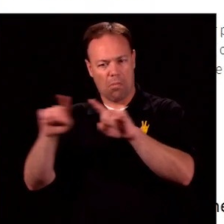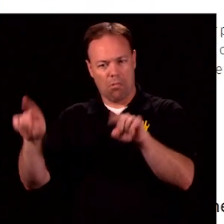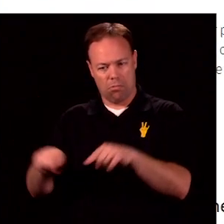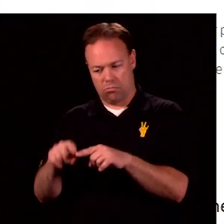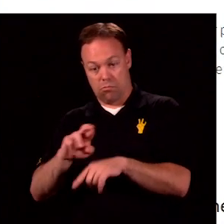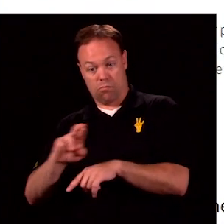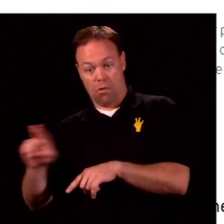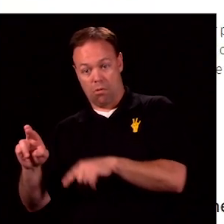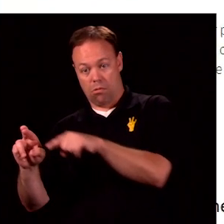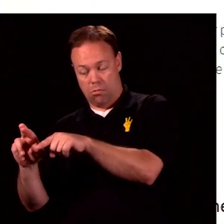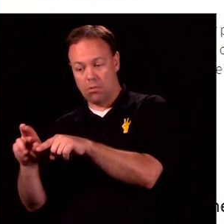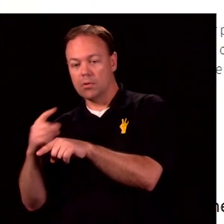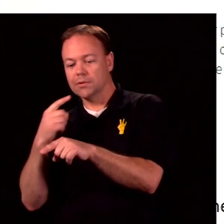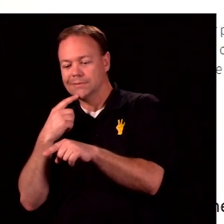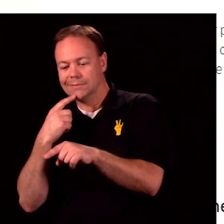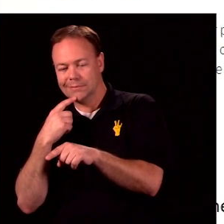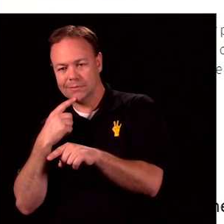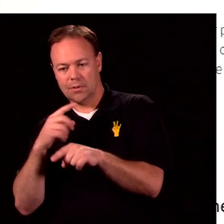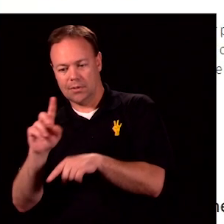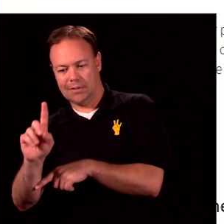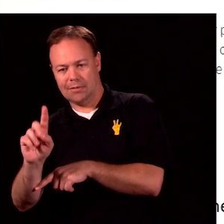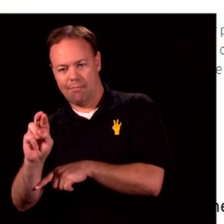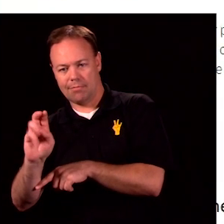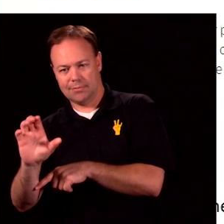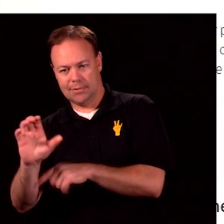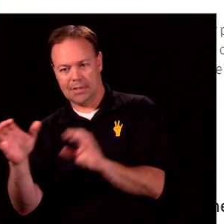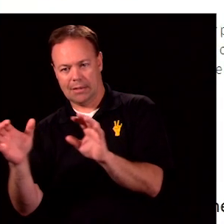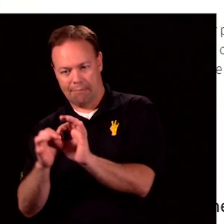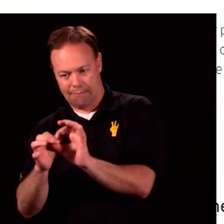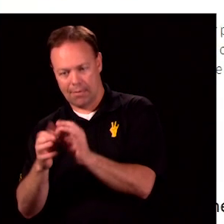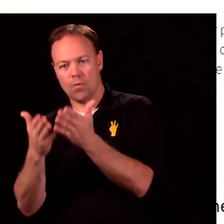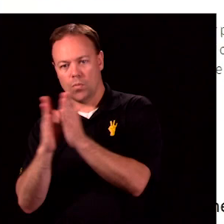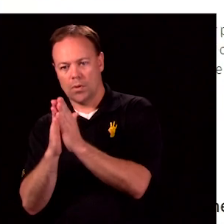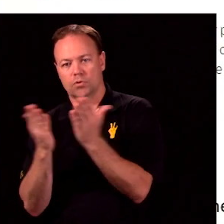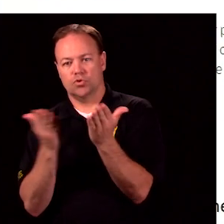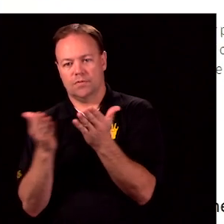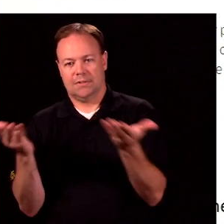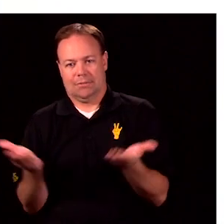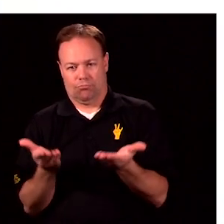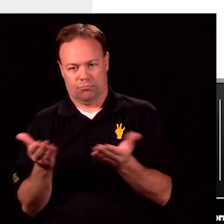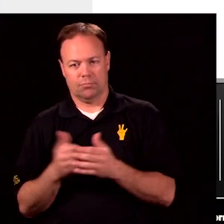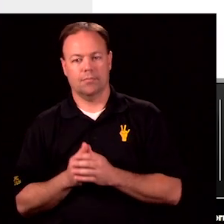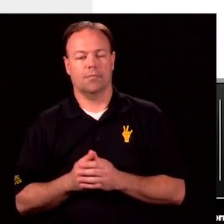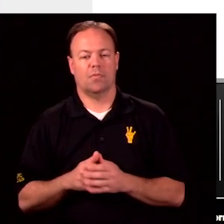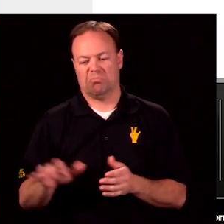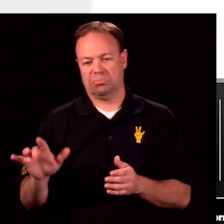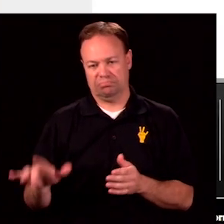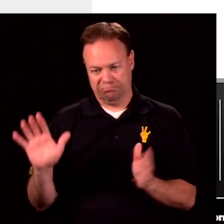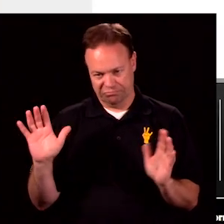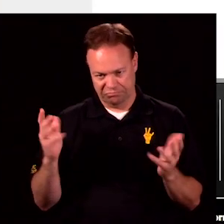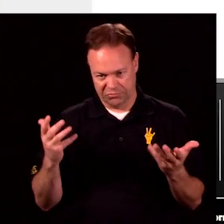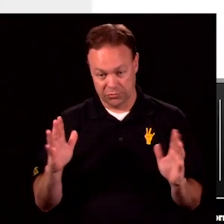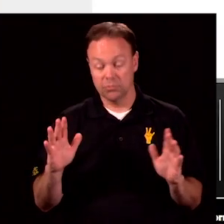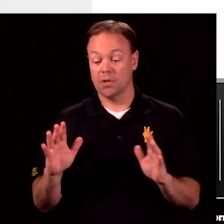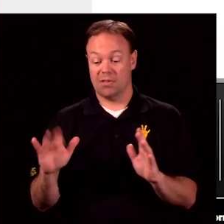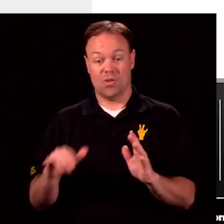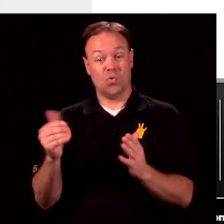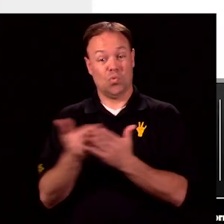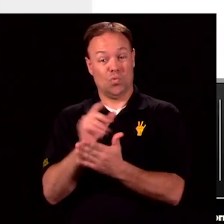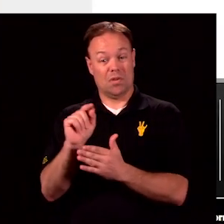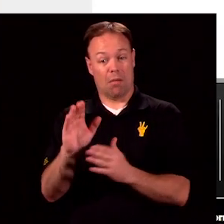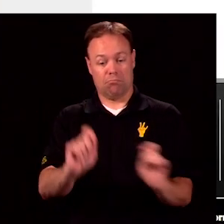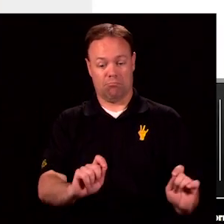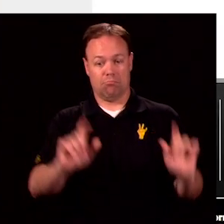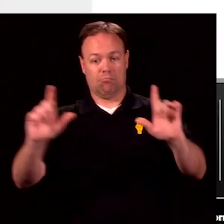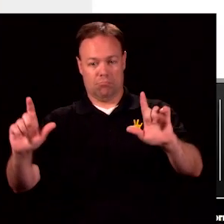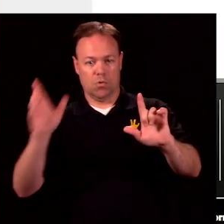the screen that reads DRC Connect Request Services here. This will open up a new tab where